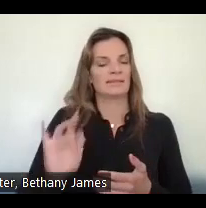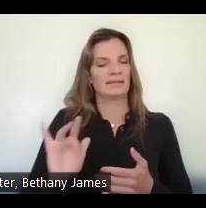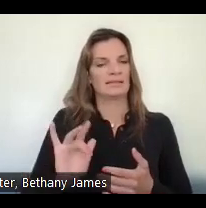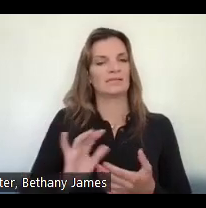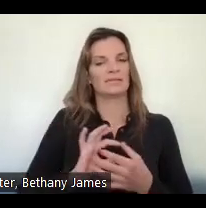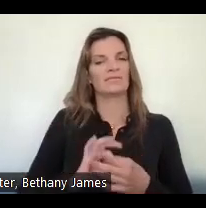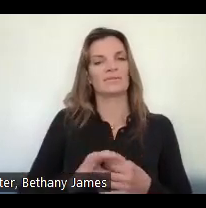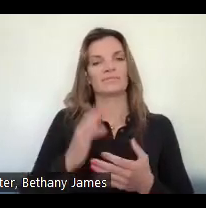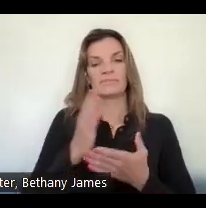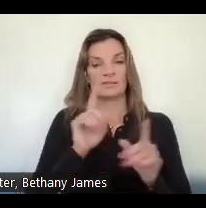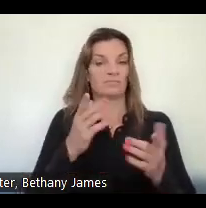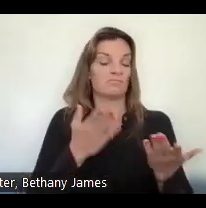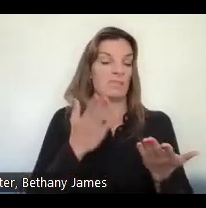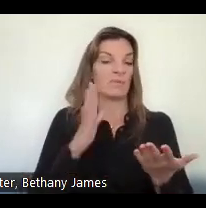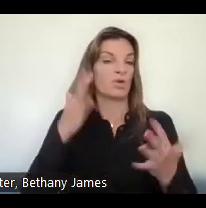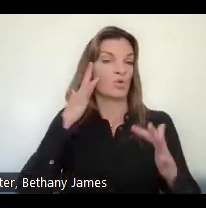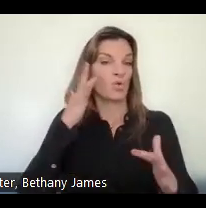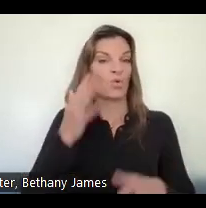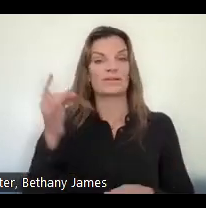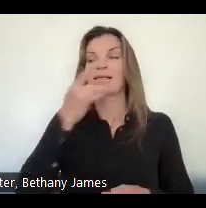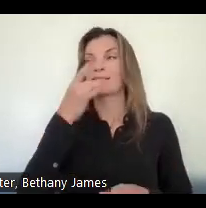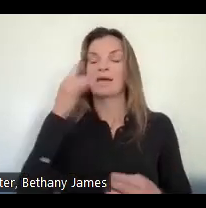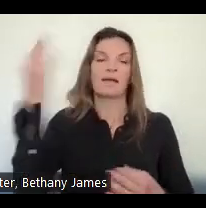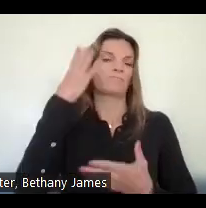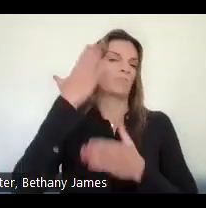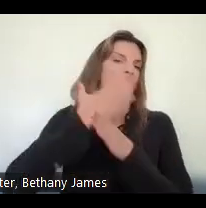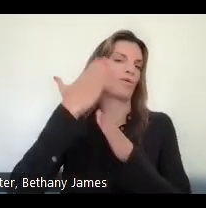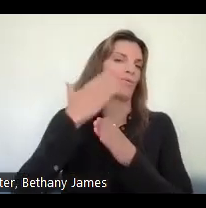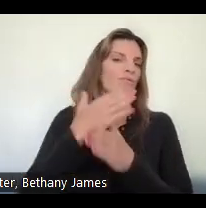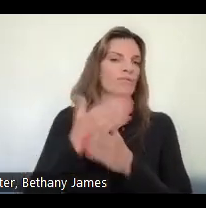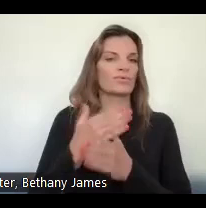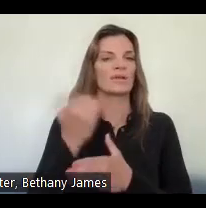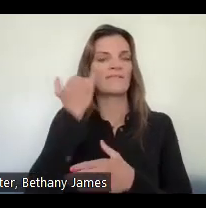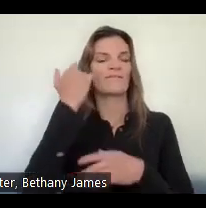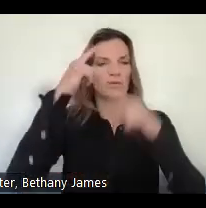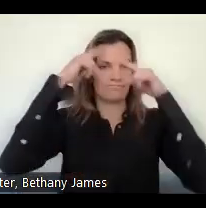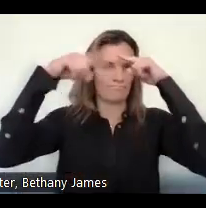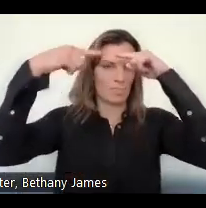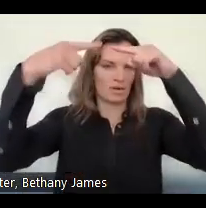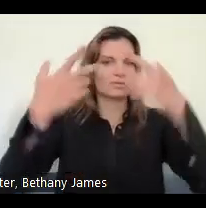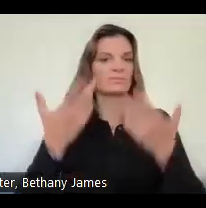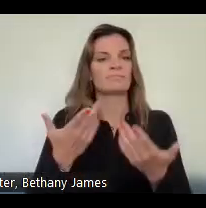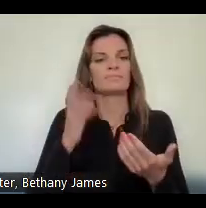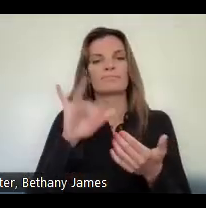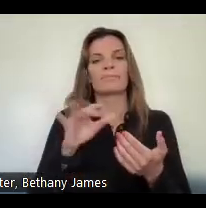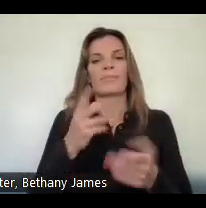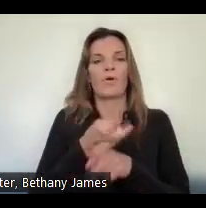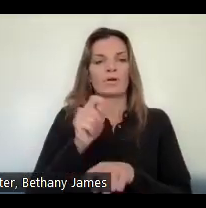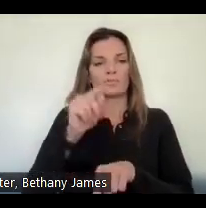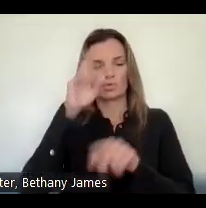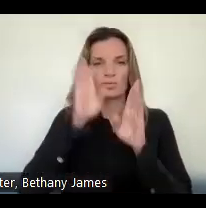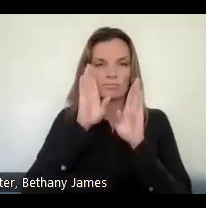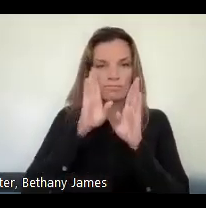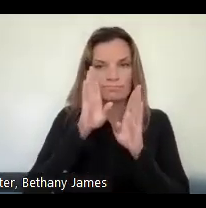have difficulty tolerating noise and light if they have issues with sensory processing that may result in difficulty concentrating